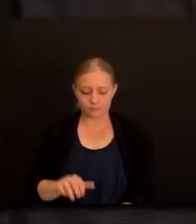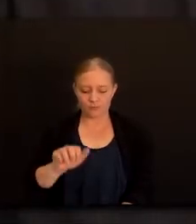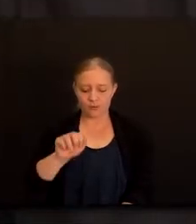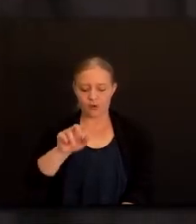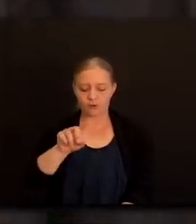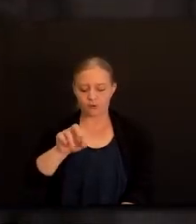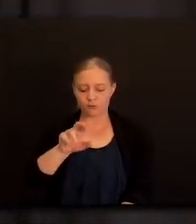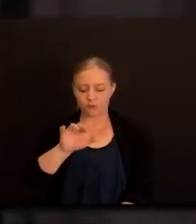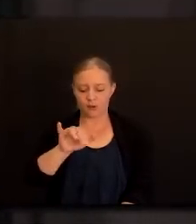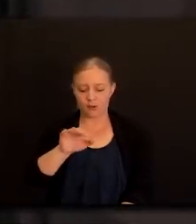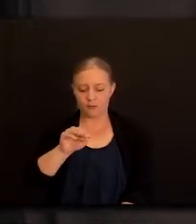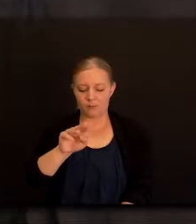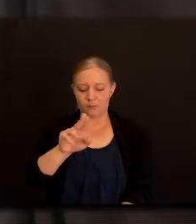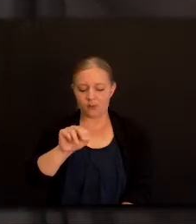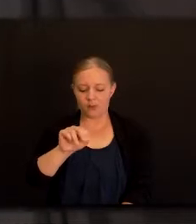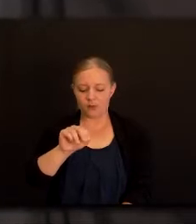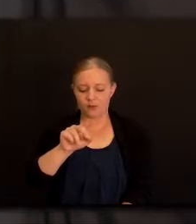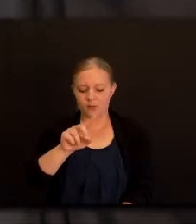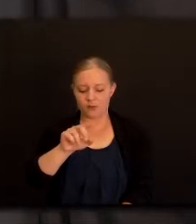Audrey Elizabeth Mundell.